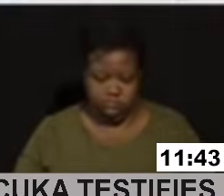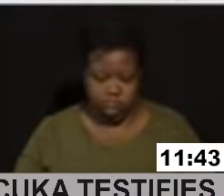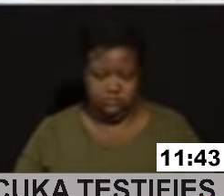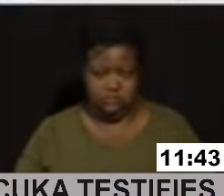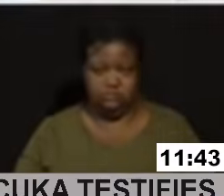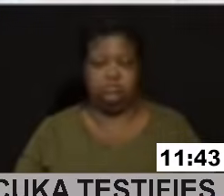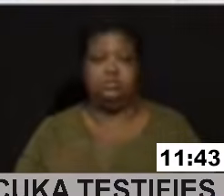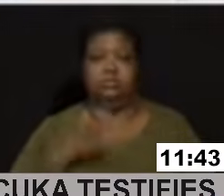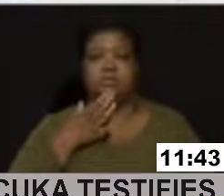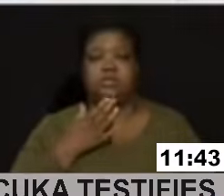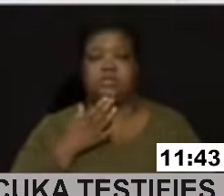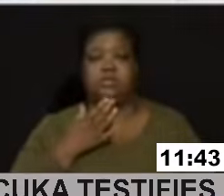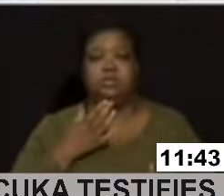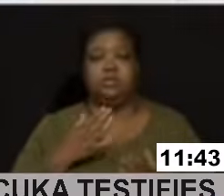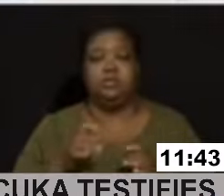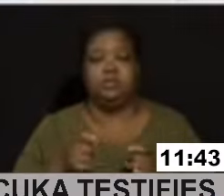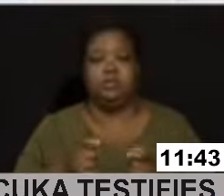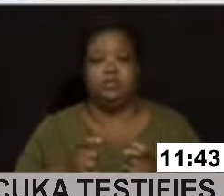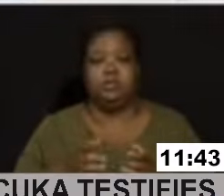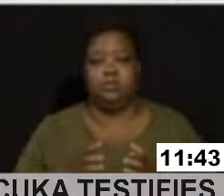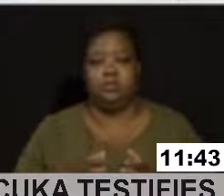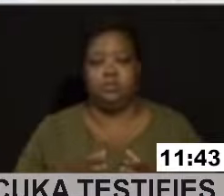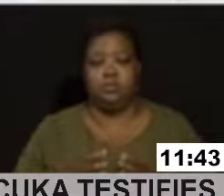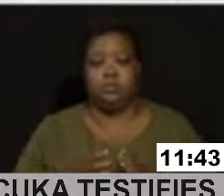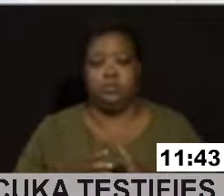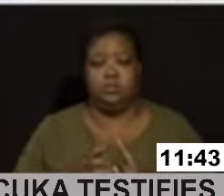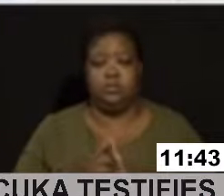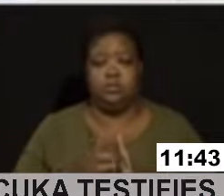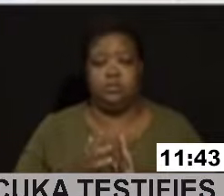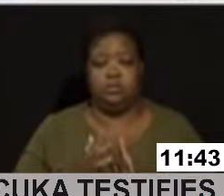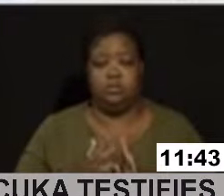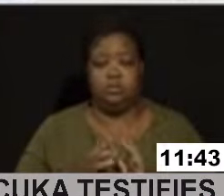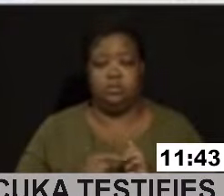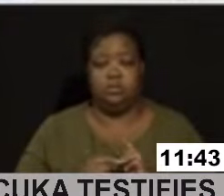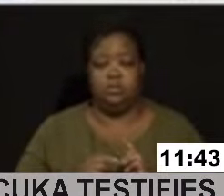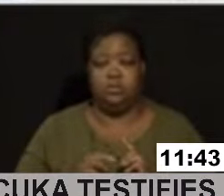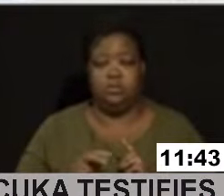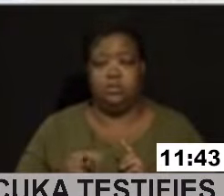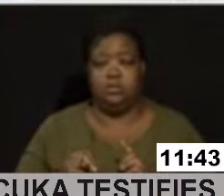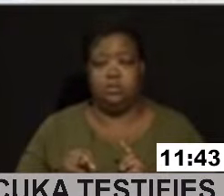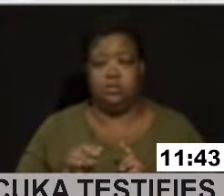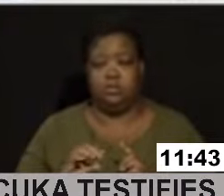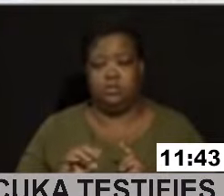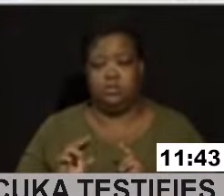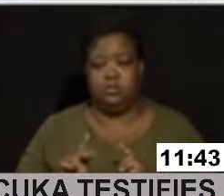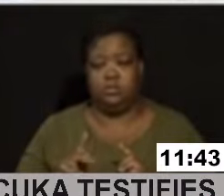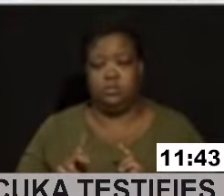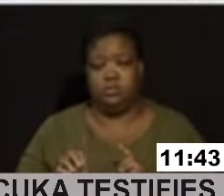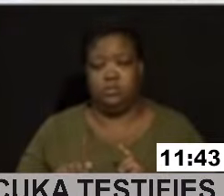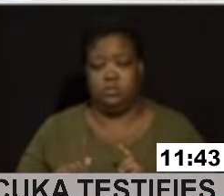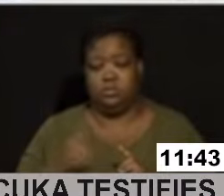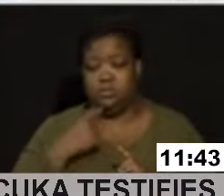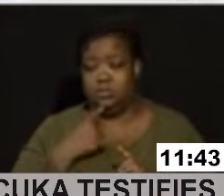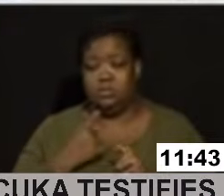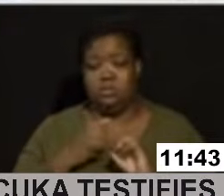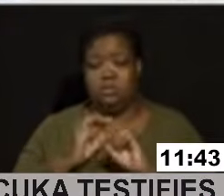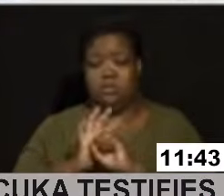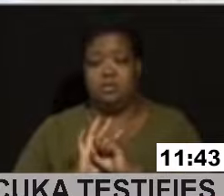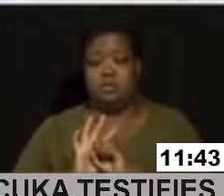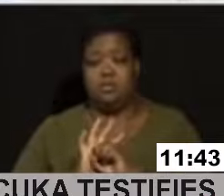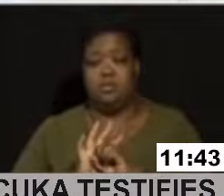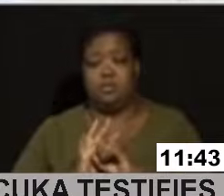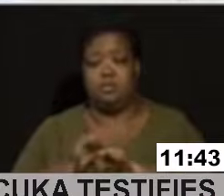Thank you, Commissioner. Advocate Ngcuka, in paragraph 36, you say, I have in the above background set out